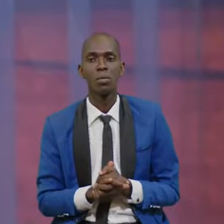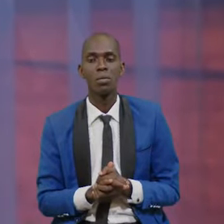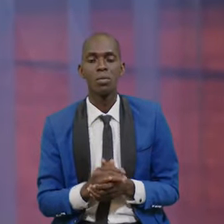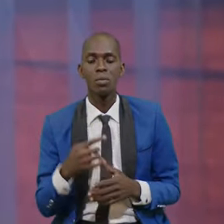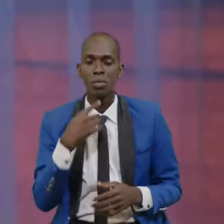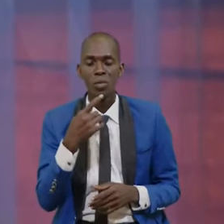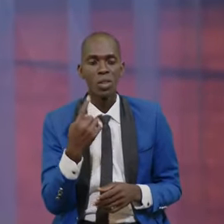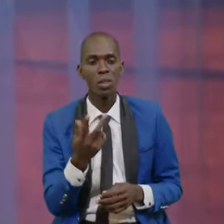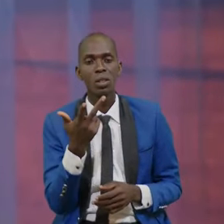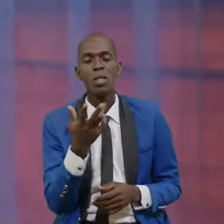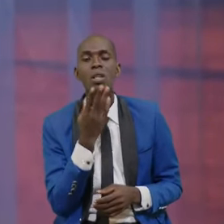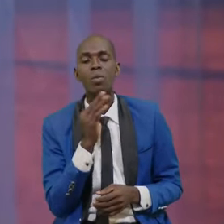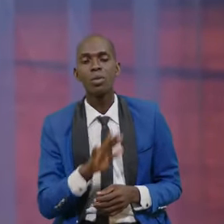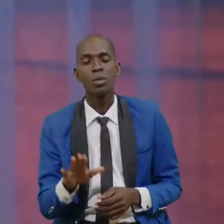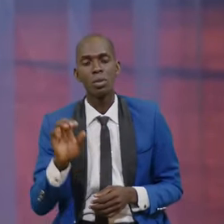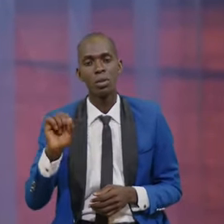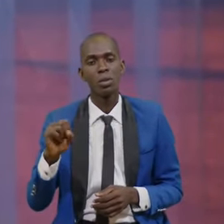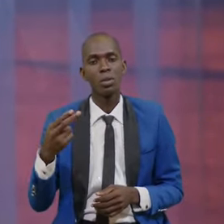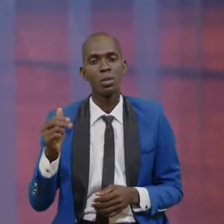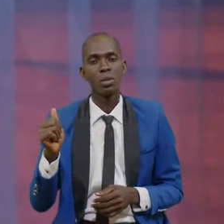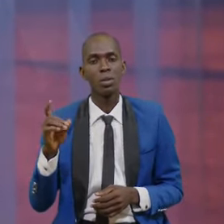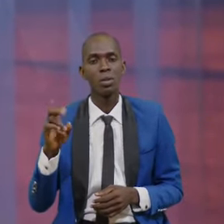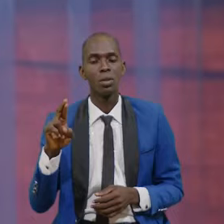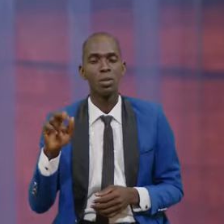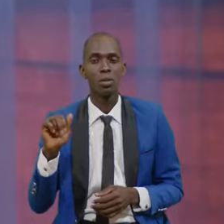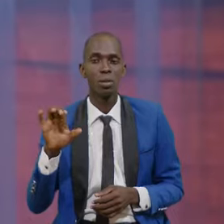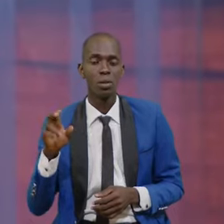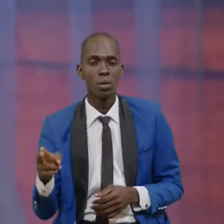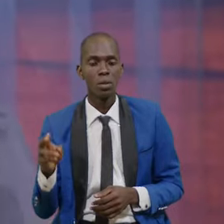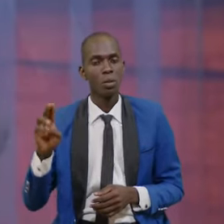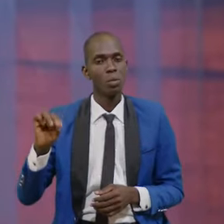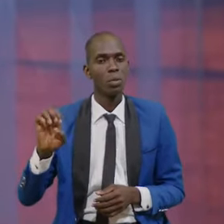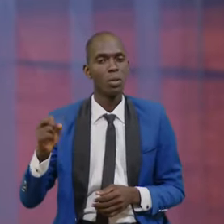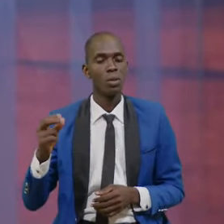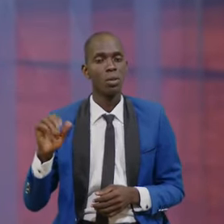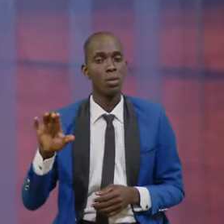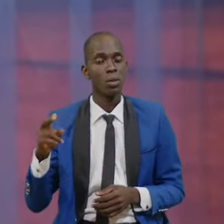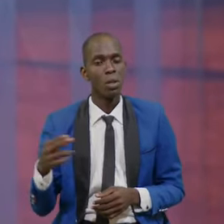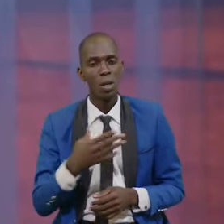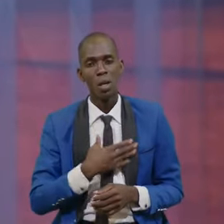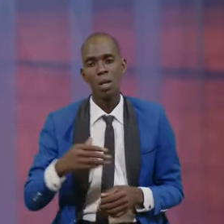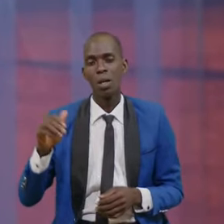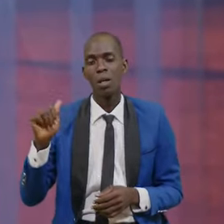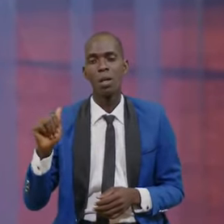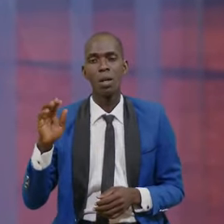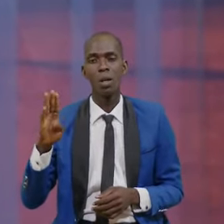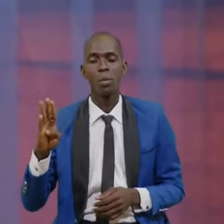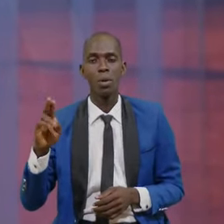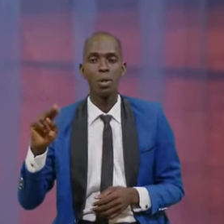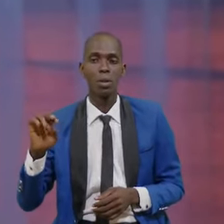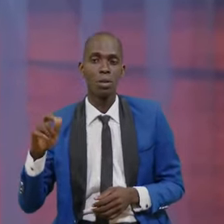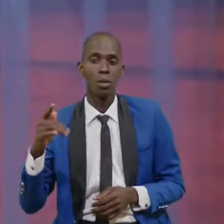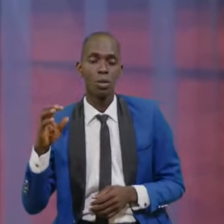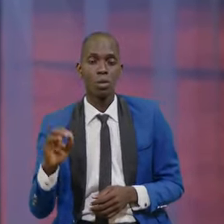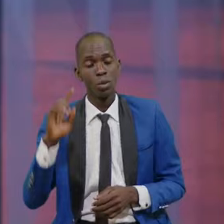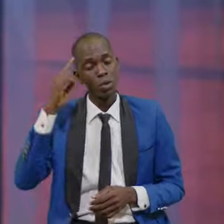Shadrach, Meshach, and Abednego. You thought this is like where you are